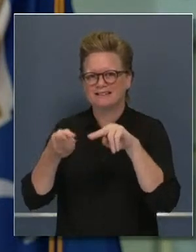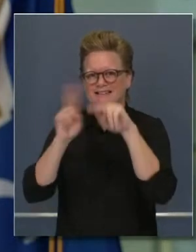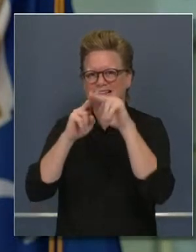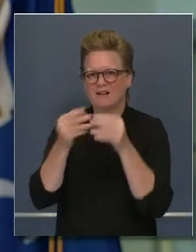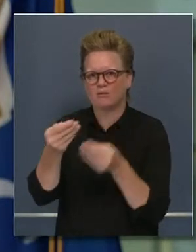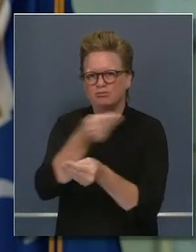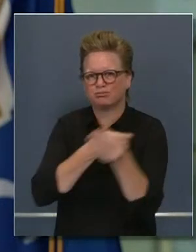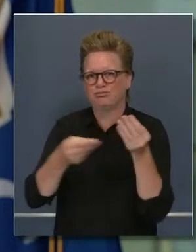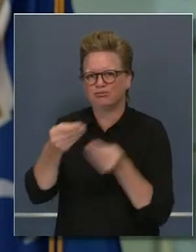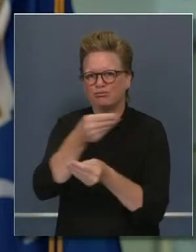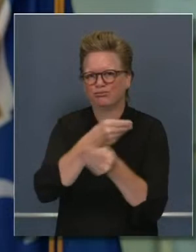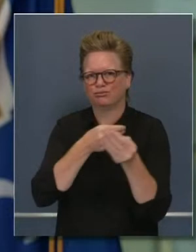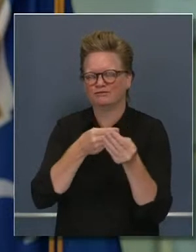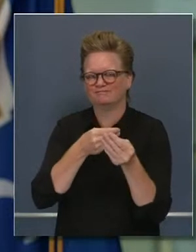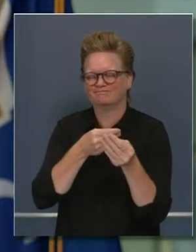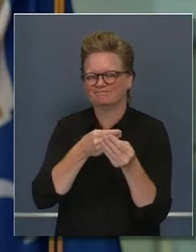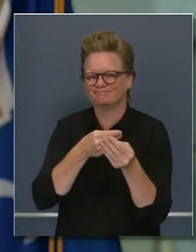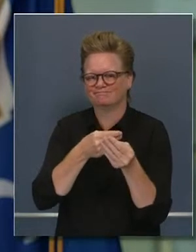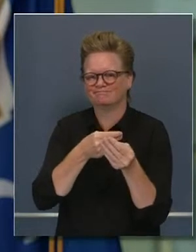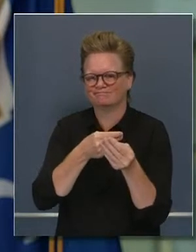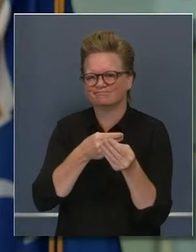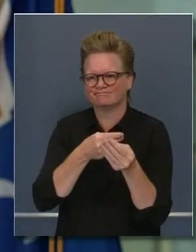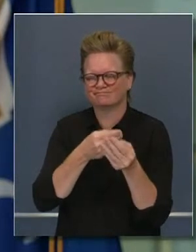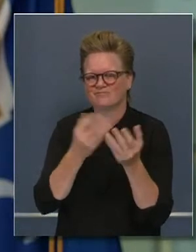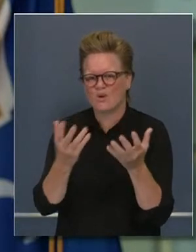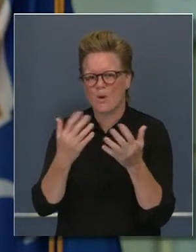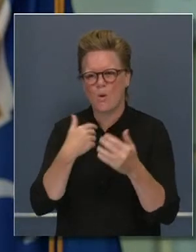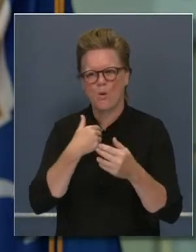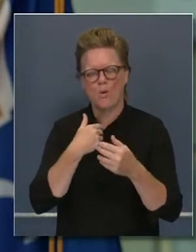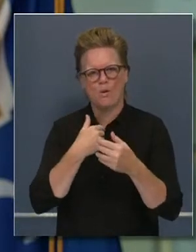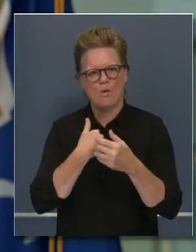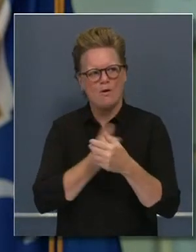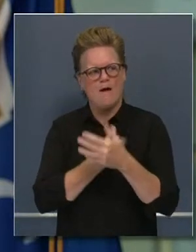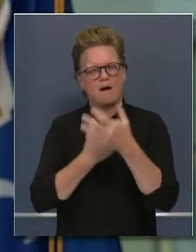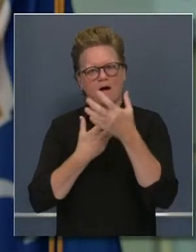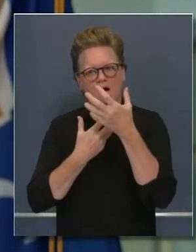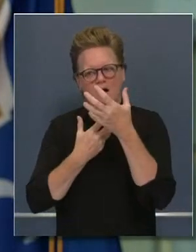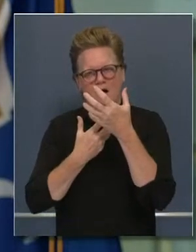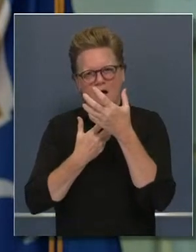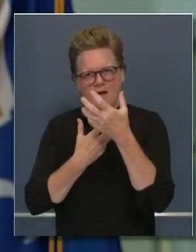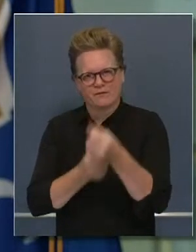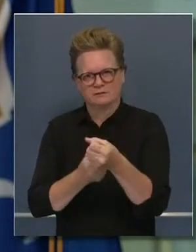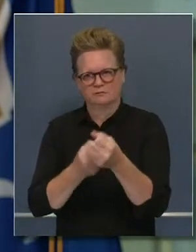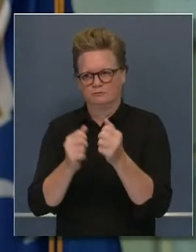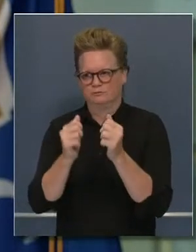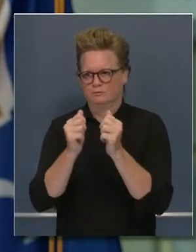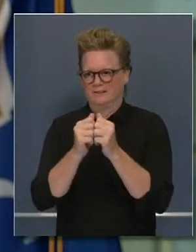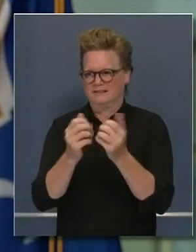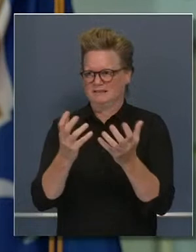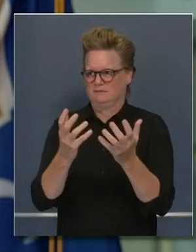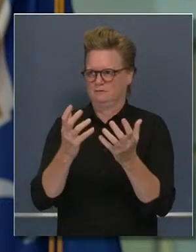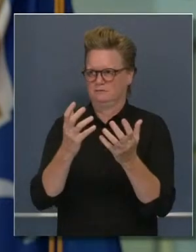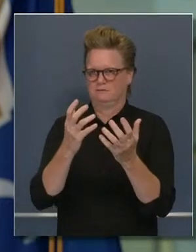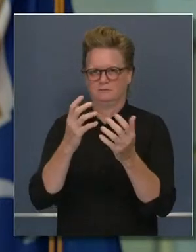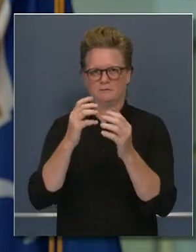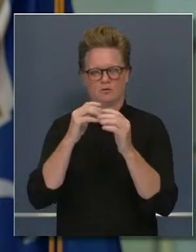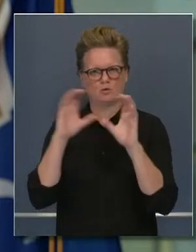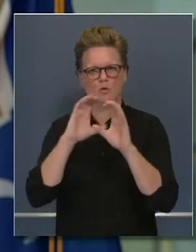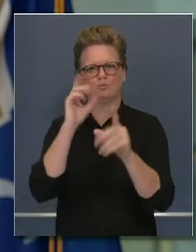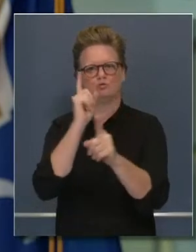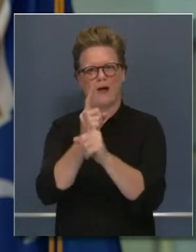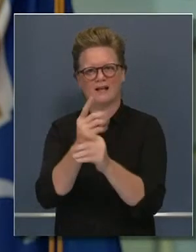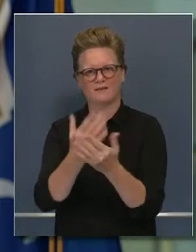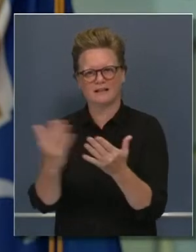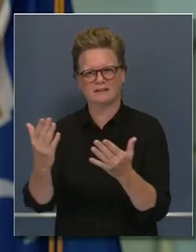it move a little bit more quickly, we are confident that going slow and stringent is going to be the way that carries us forward